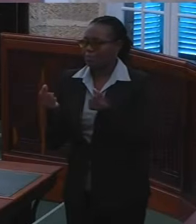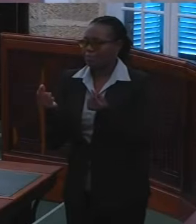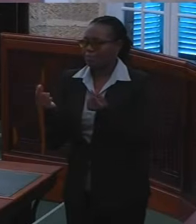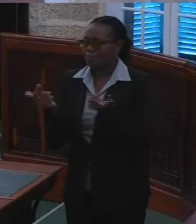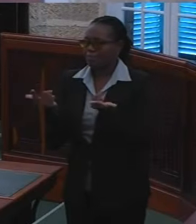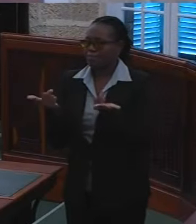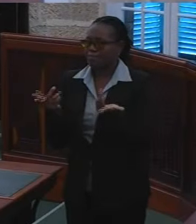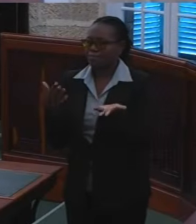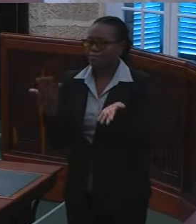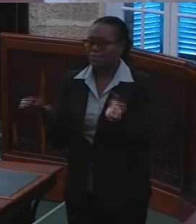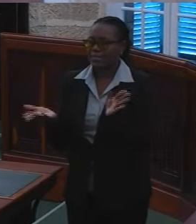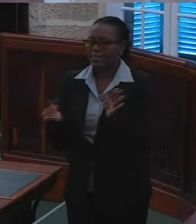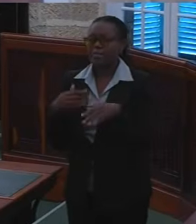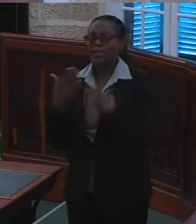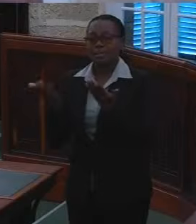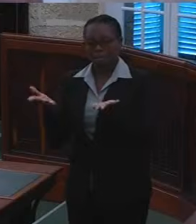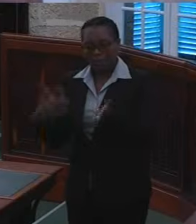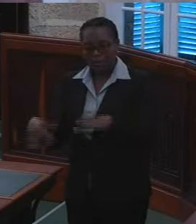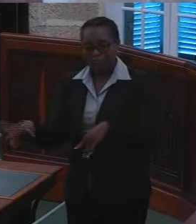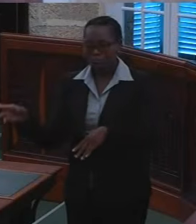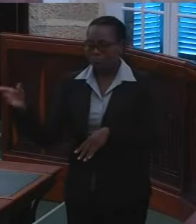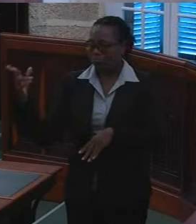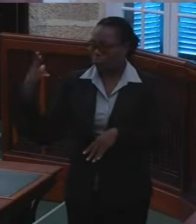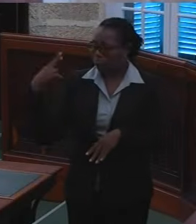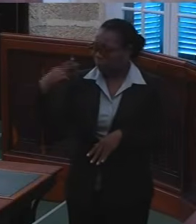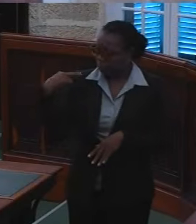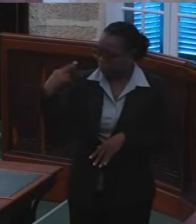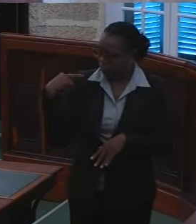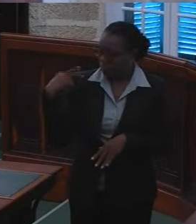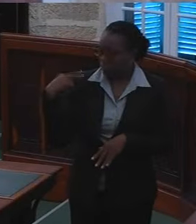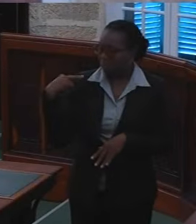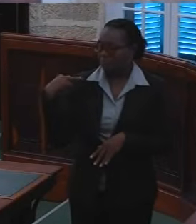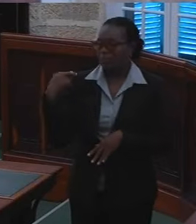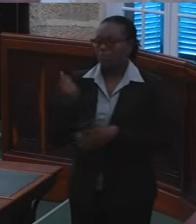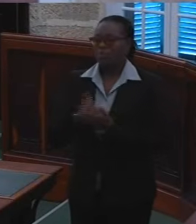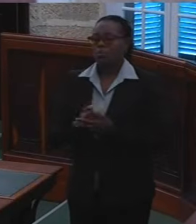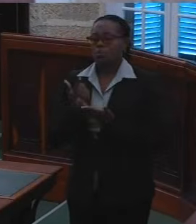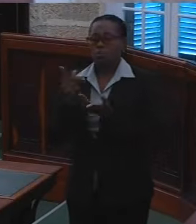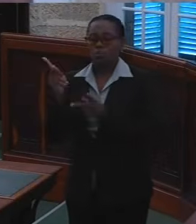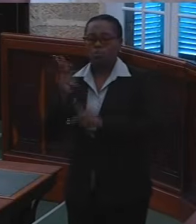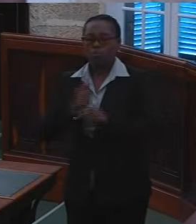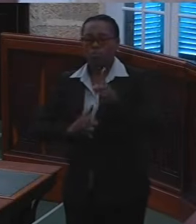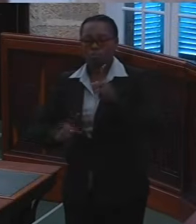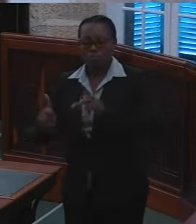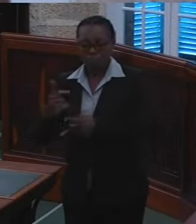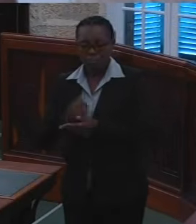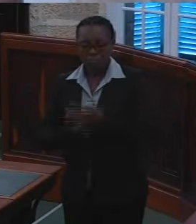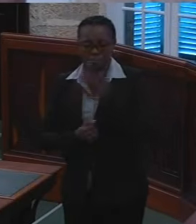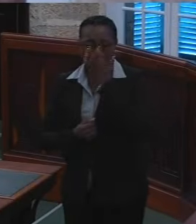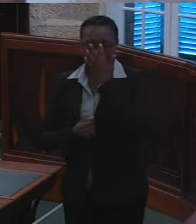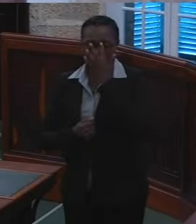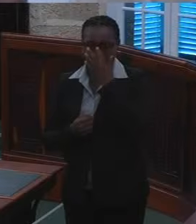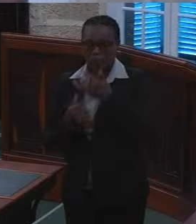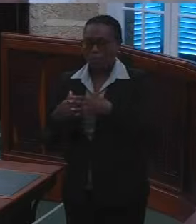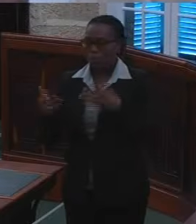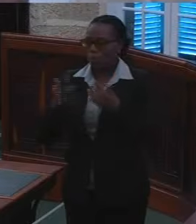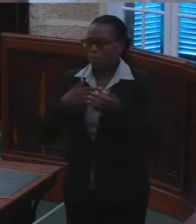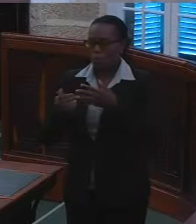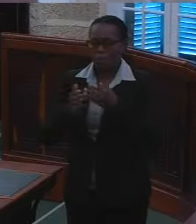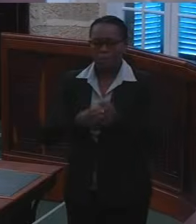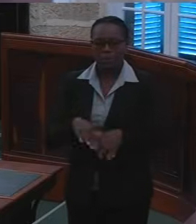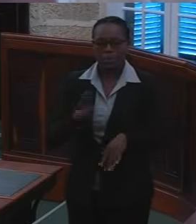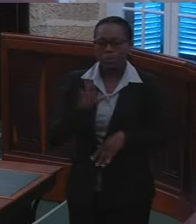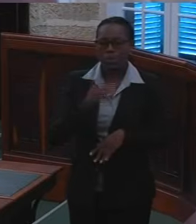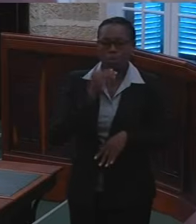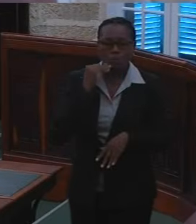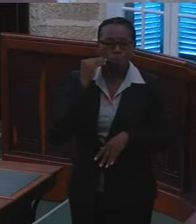the responsibilities and liabilities of persons to be clearly delineated, whether in residential care, home care